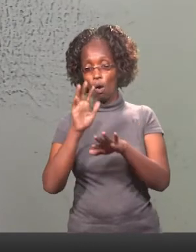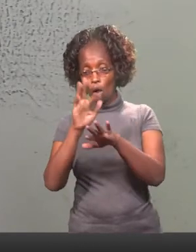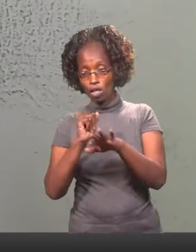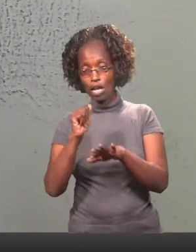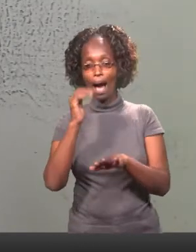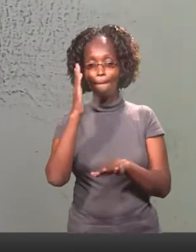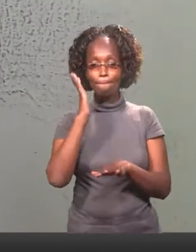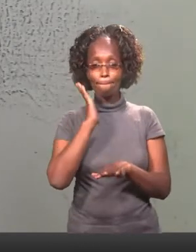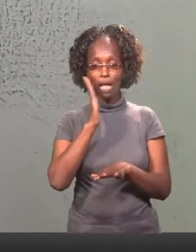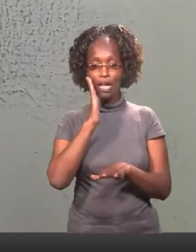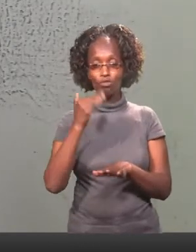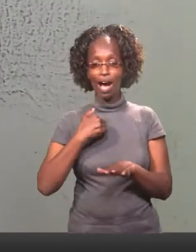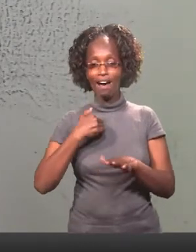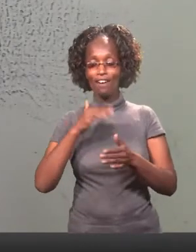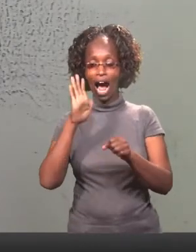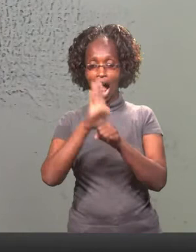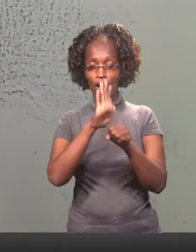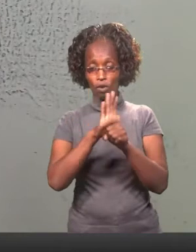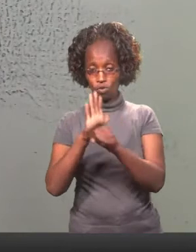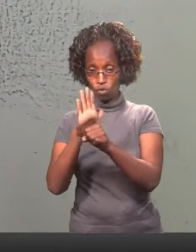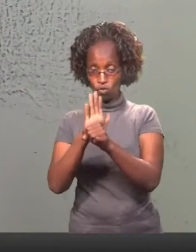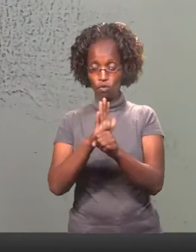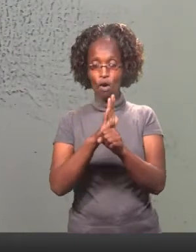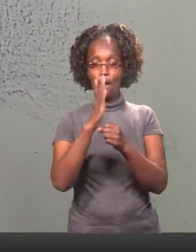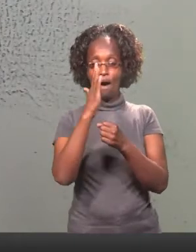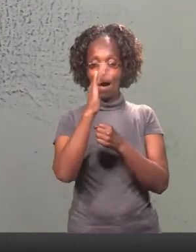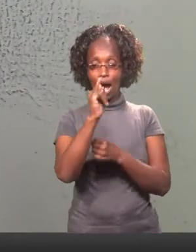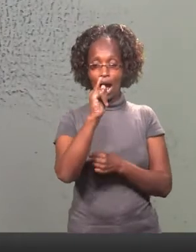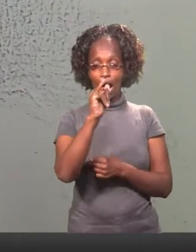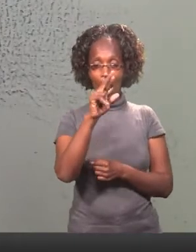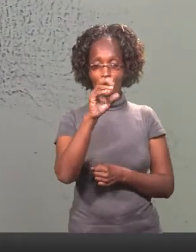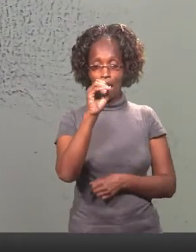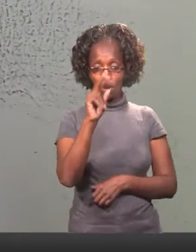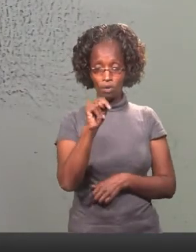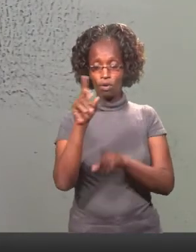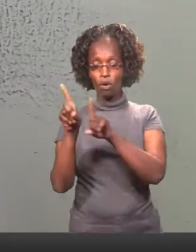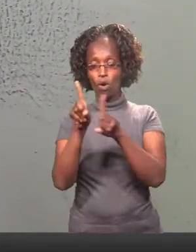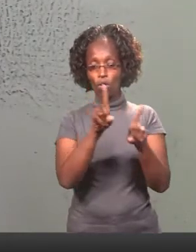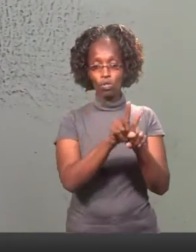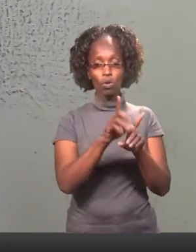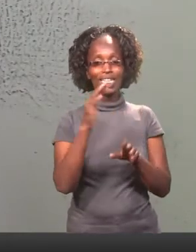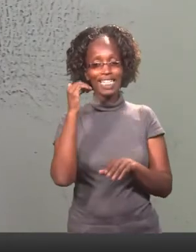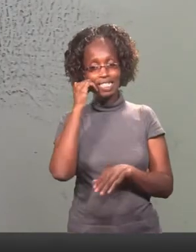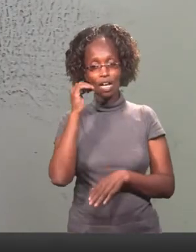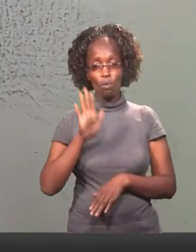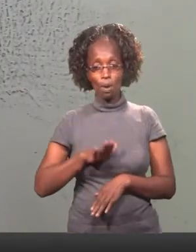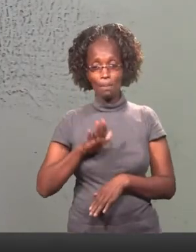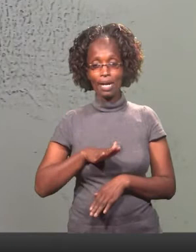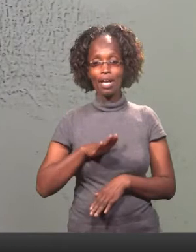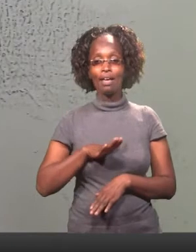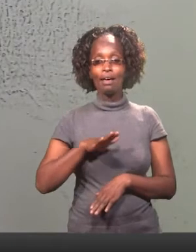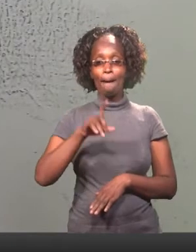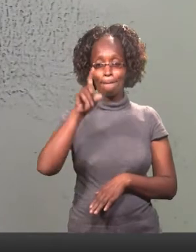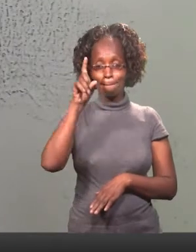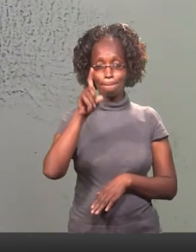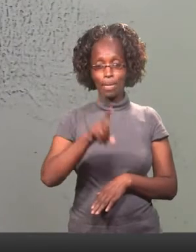mother. Then also children also have a higher likelihood to get anemia. This is also because